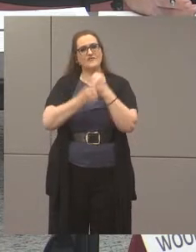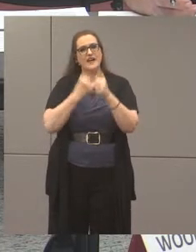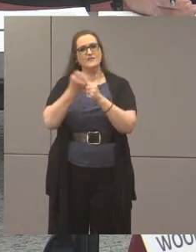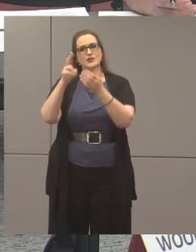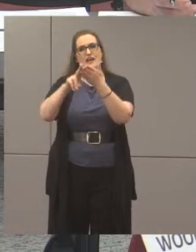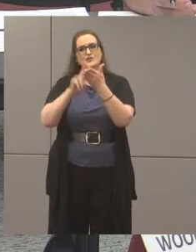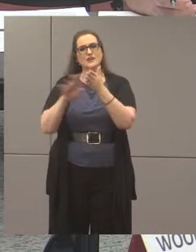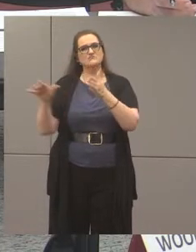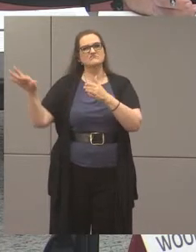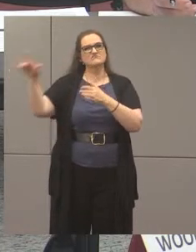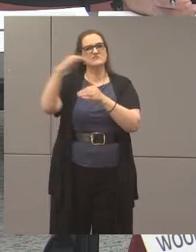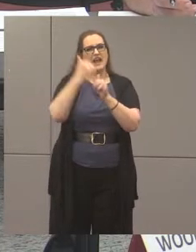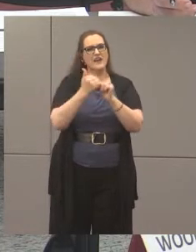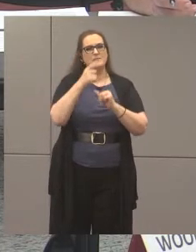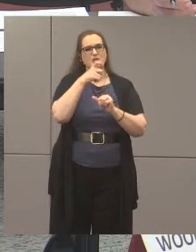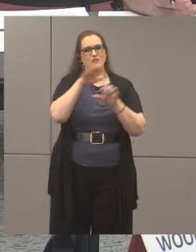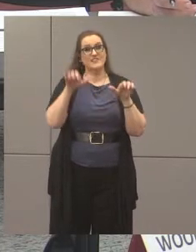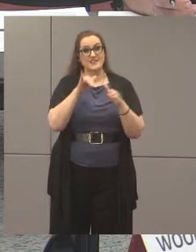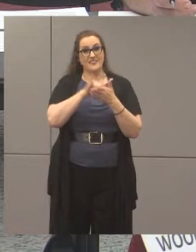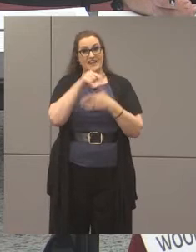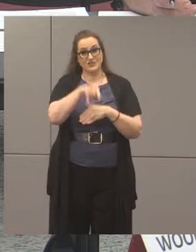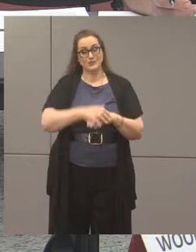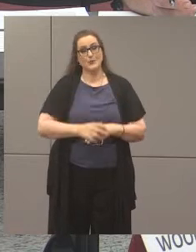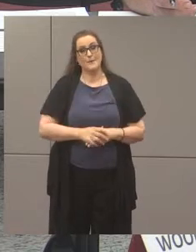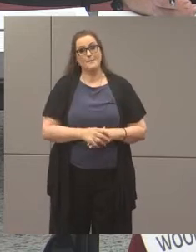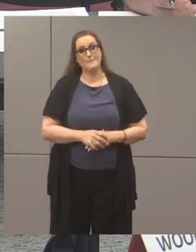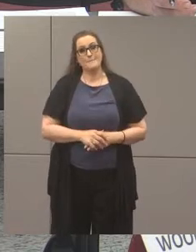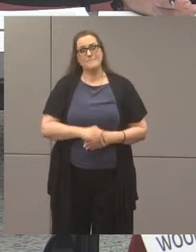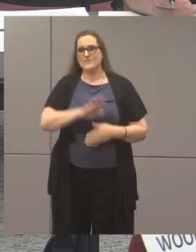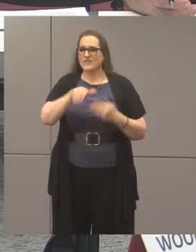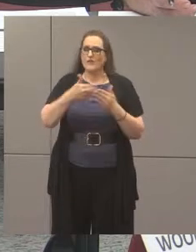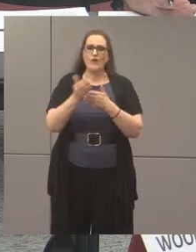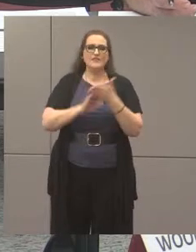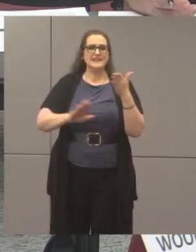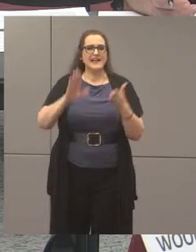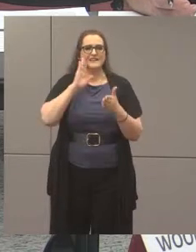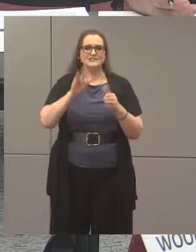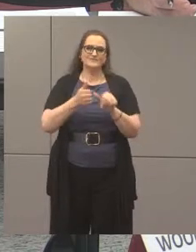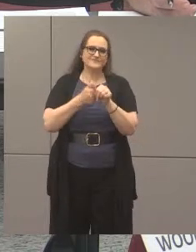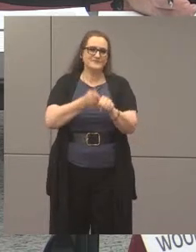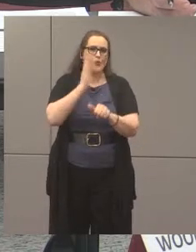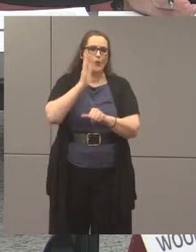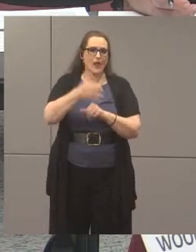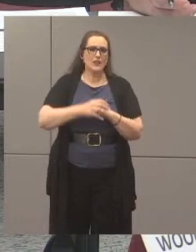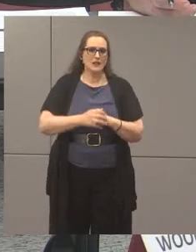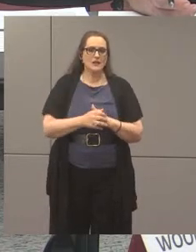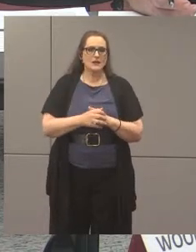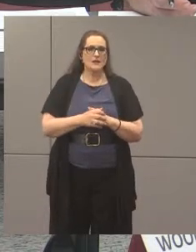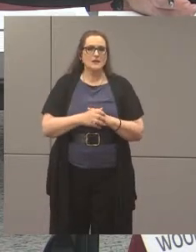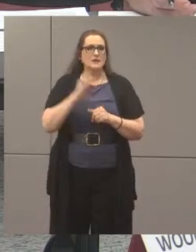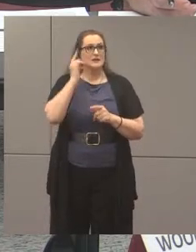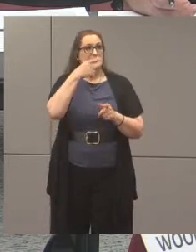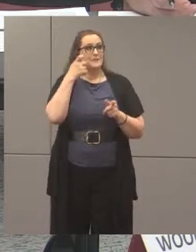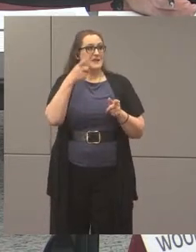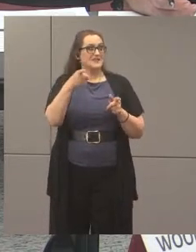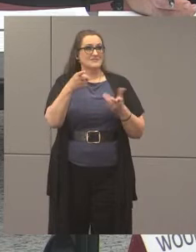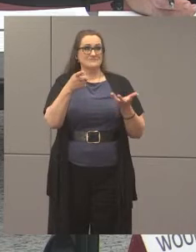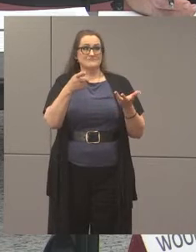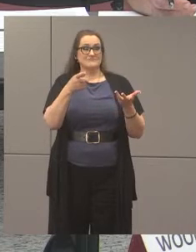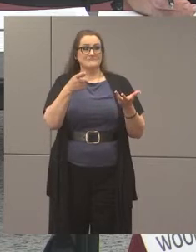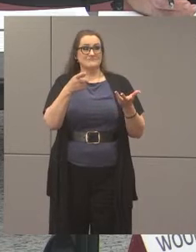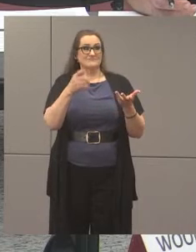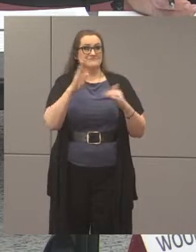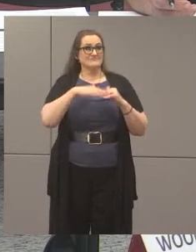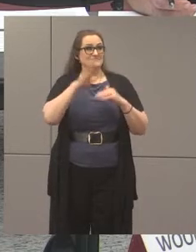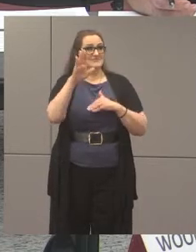contracts out of everybody that they've done this to. All the colleges are going to do the same thing because it's a way, at